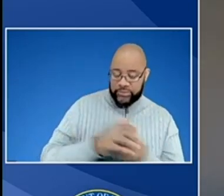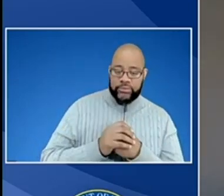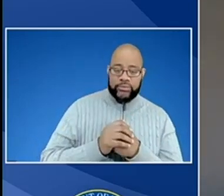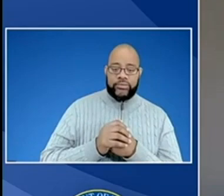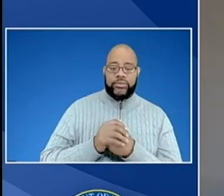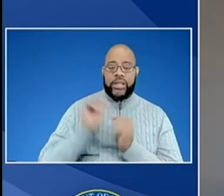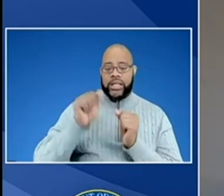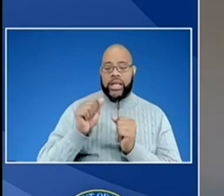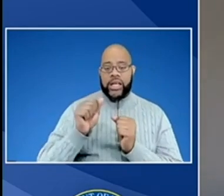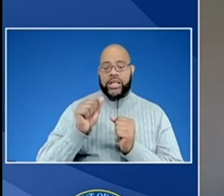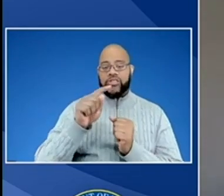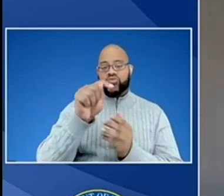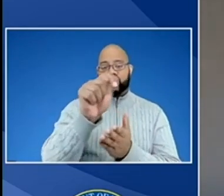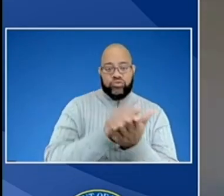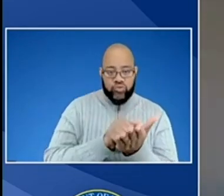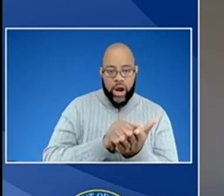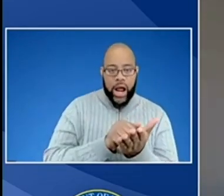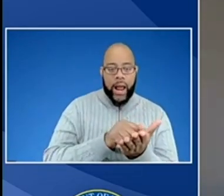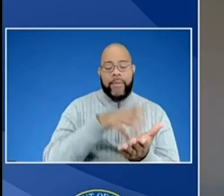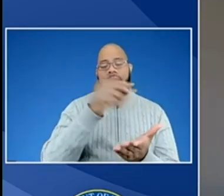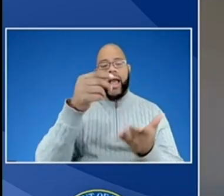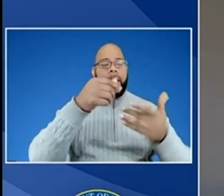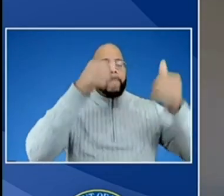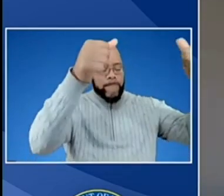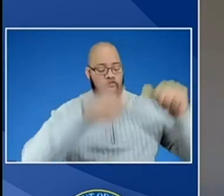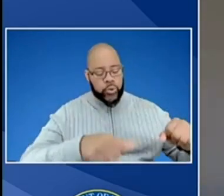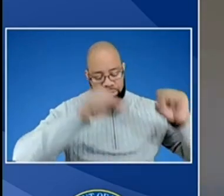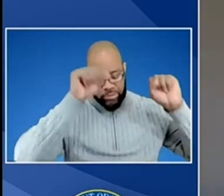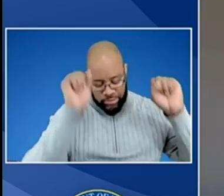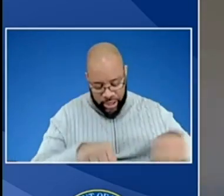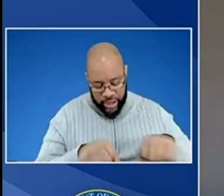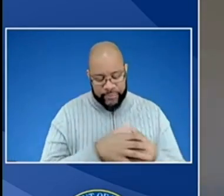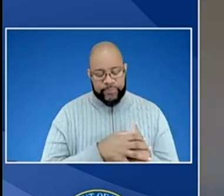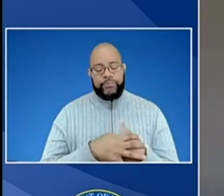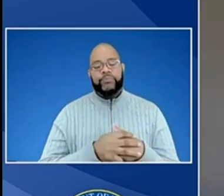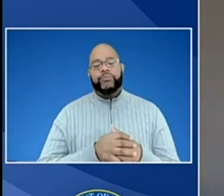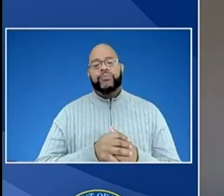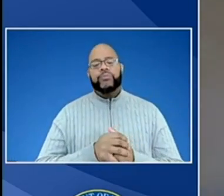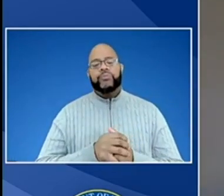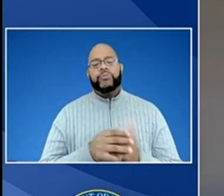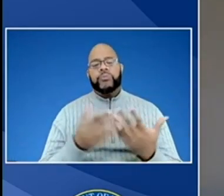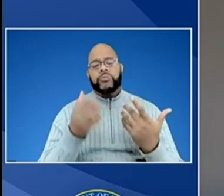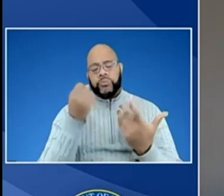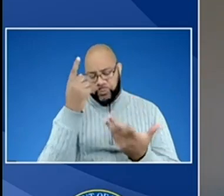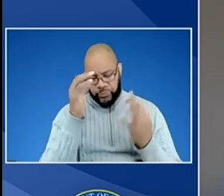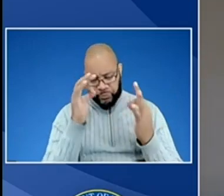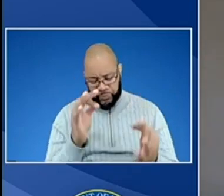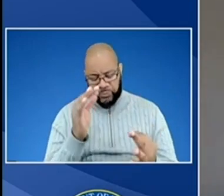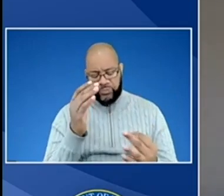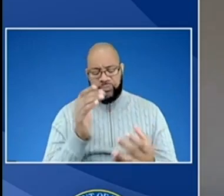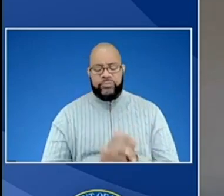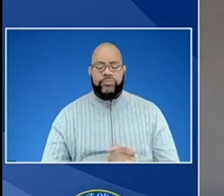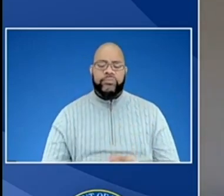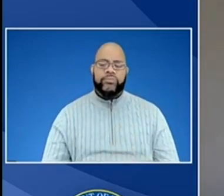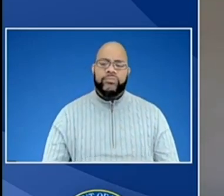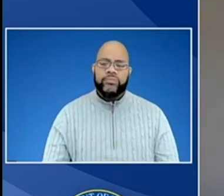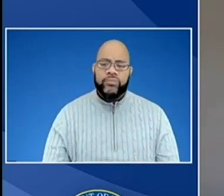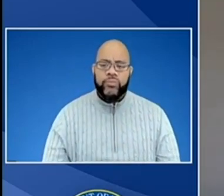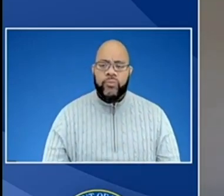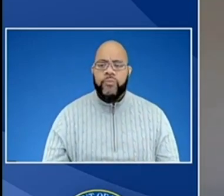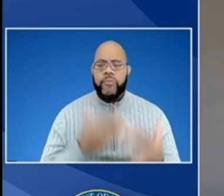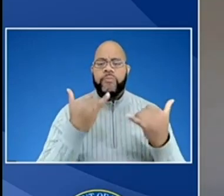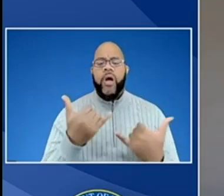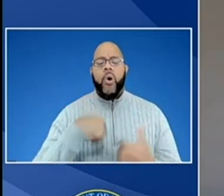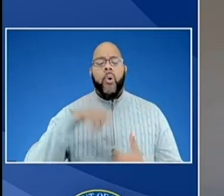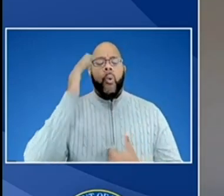being transcribed and posted. So, we're good on that. So with that, I think